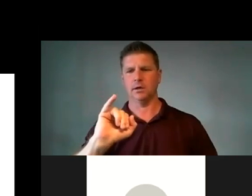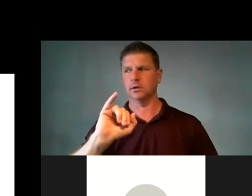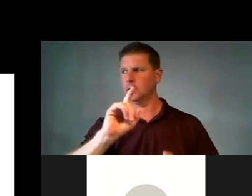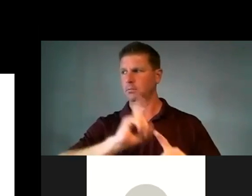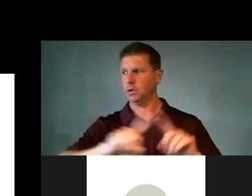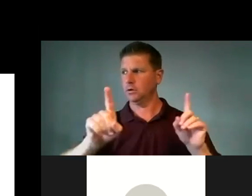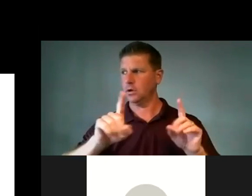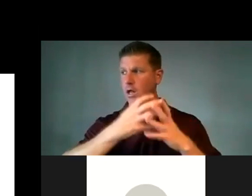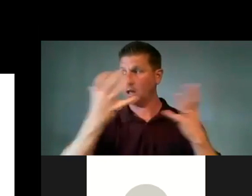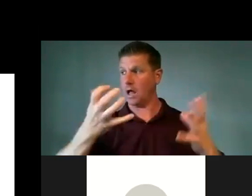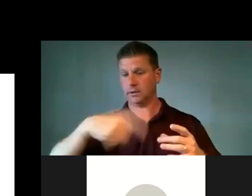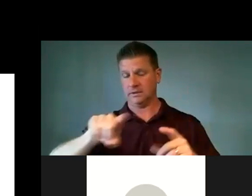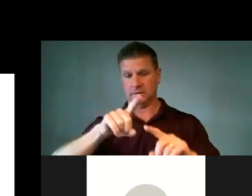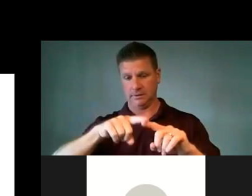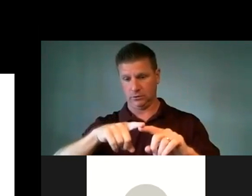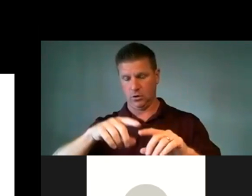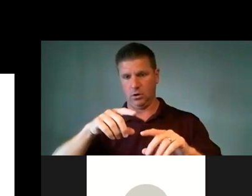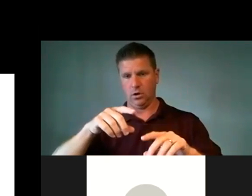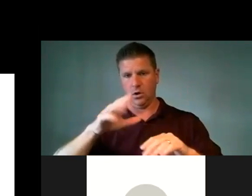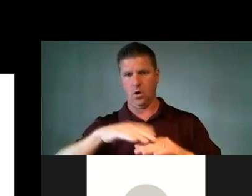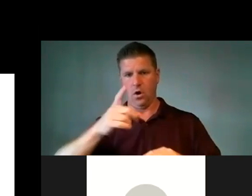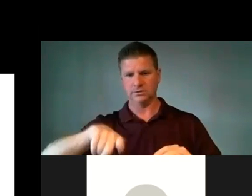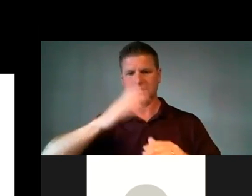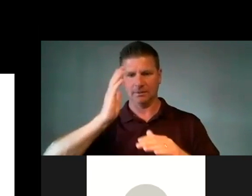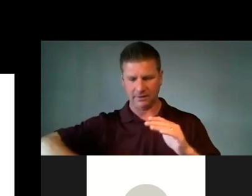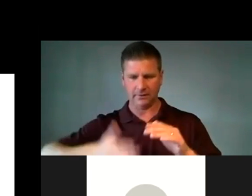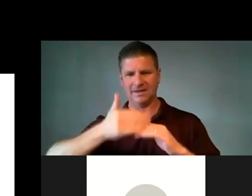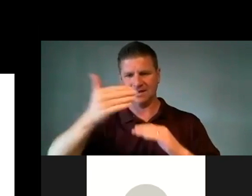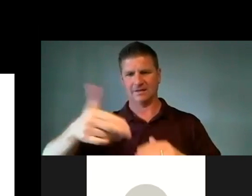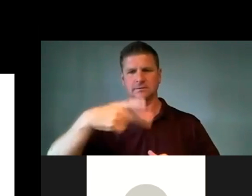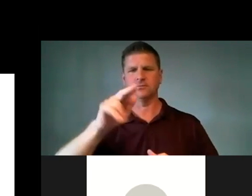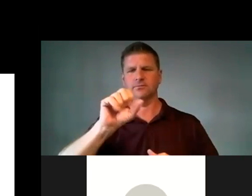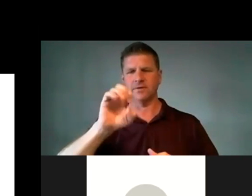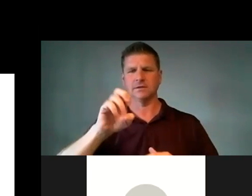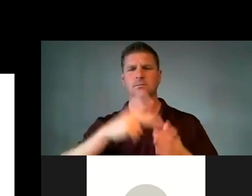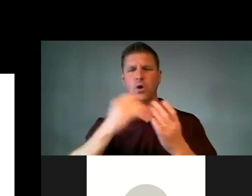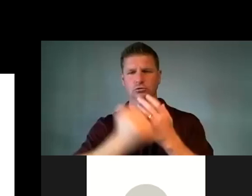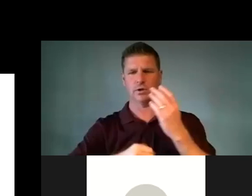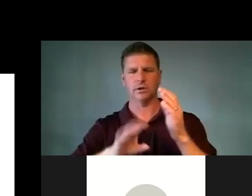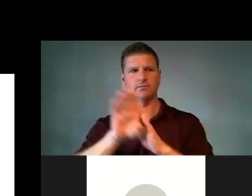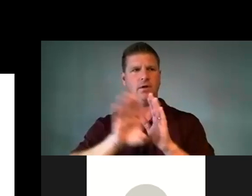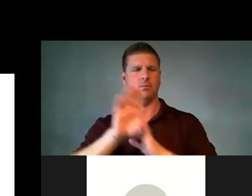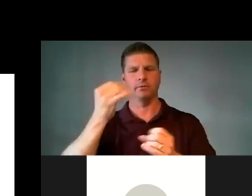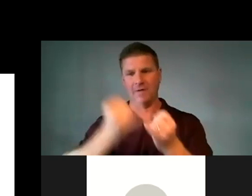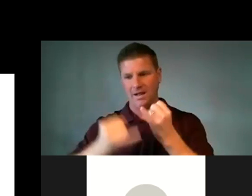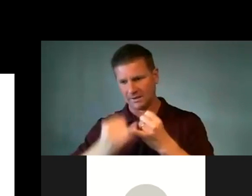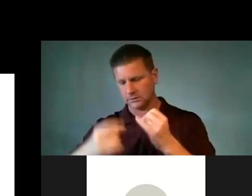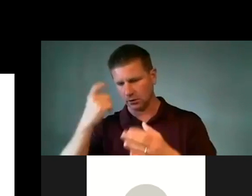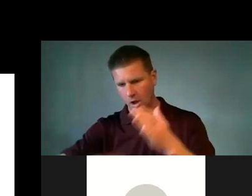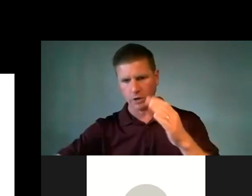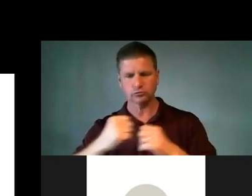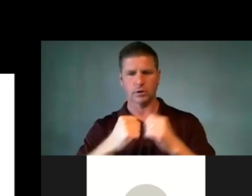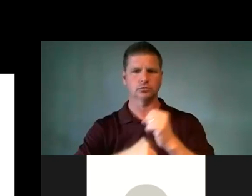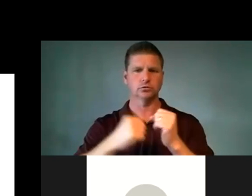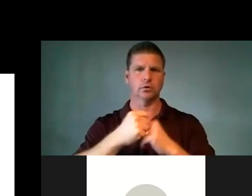is contingent on us actually completing the next phase of project development, finalizing the cost structures and our fine pro formas